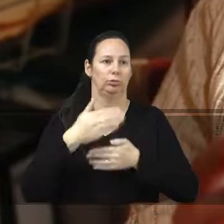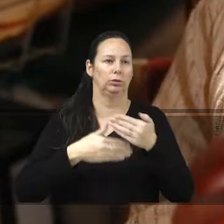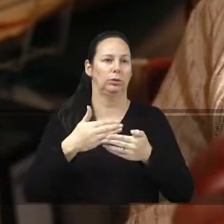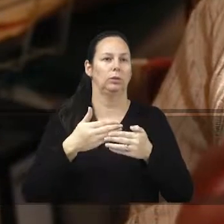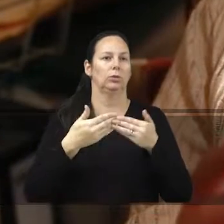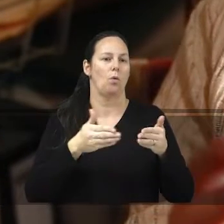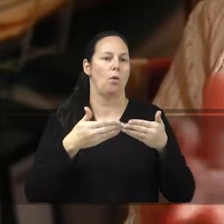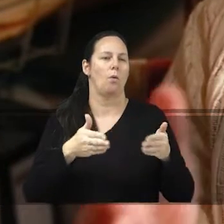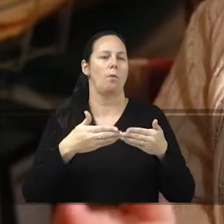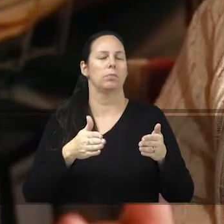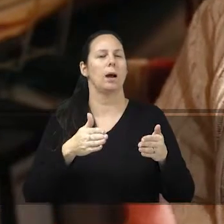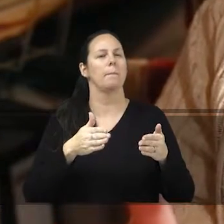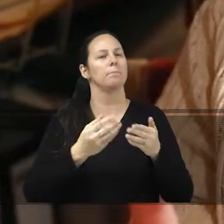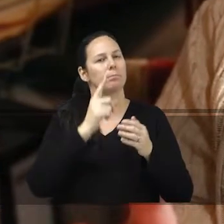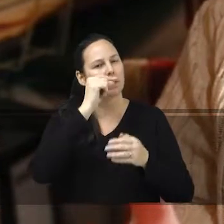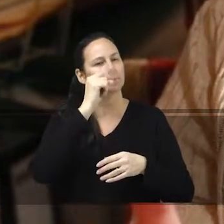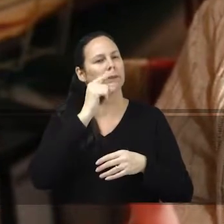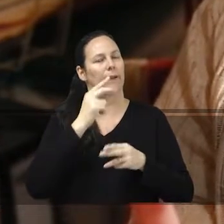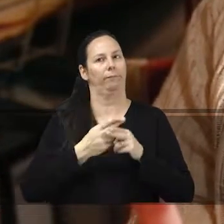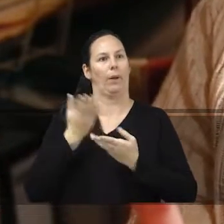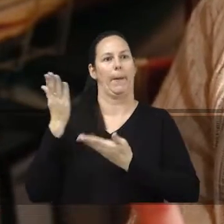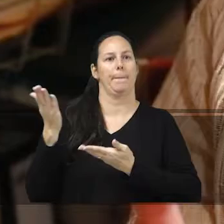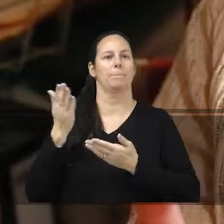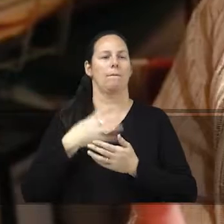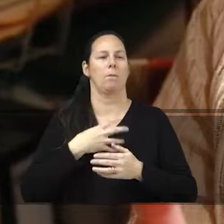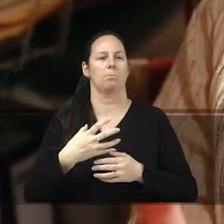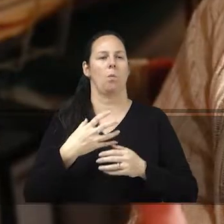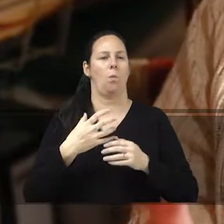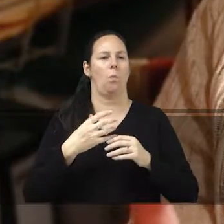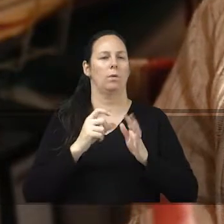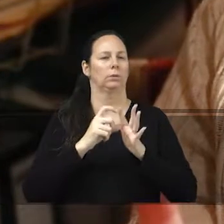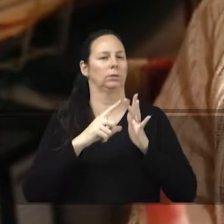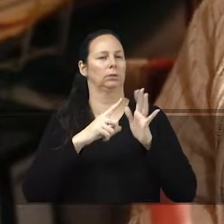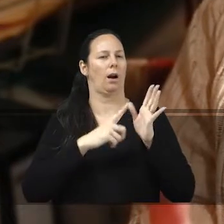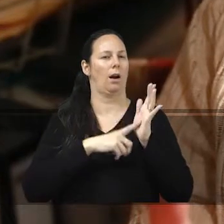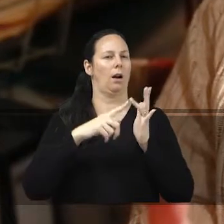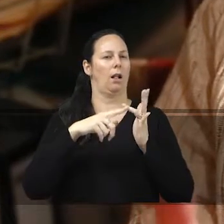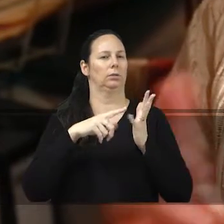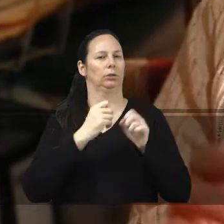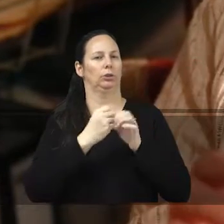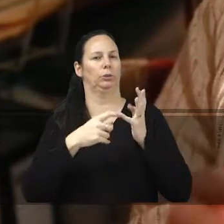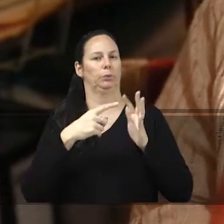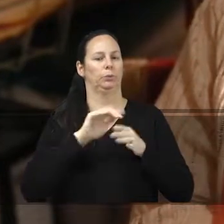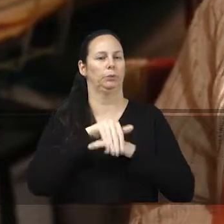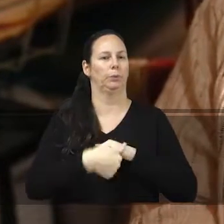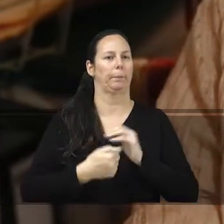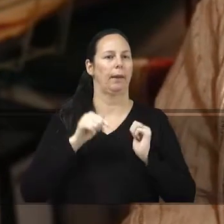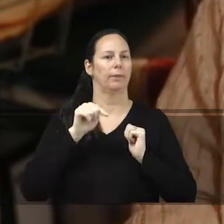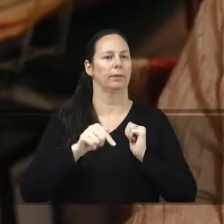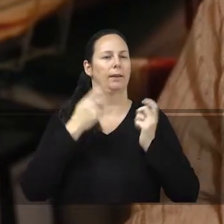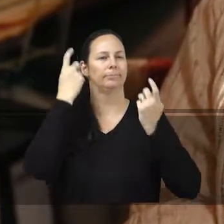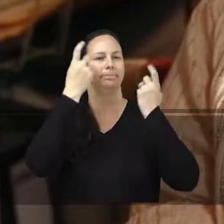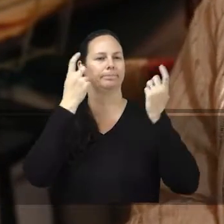opens up possibilities for him to have more dialogue about some of the issues. Now, one of the